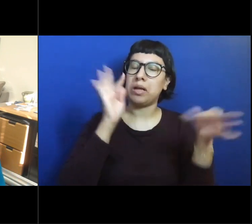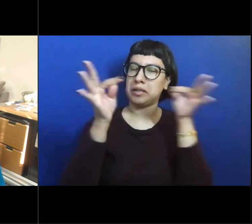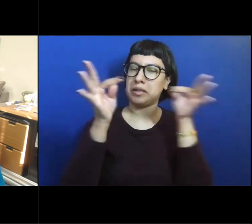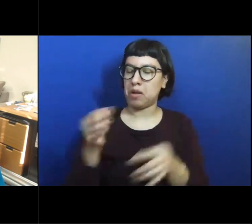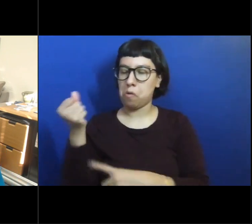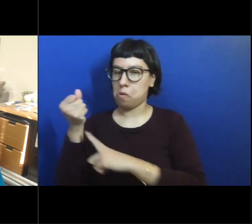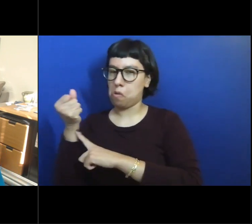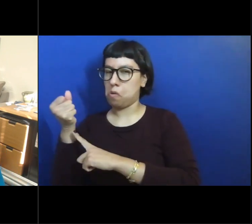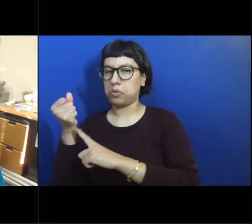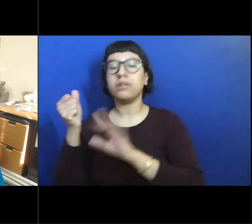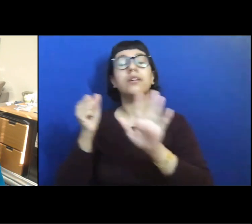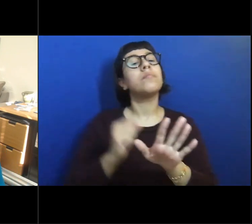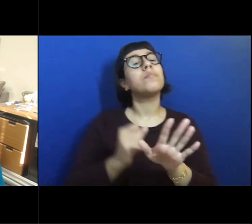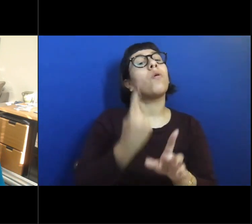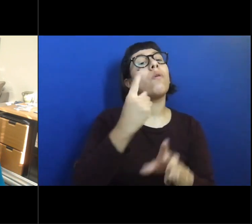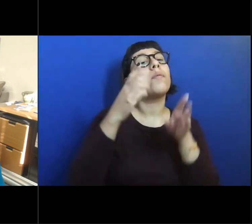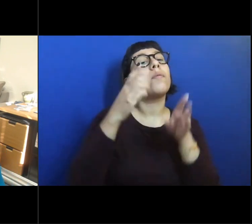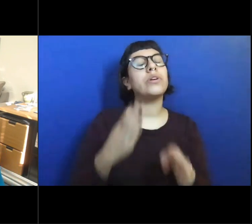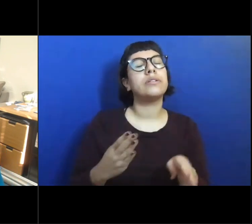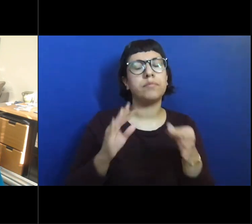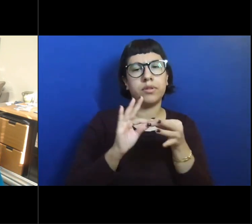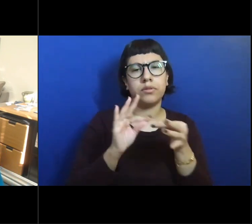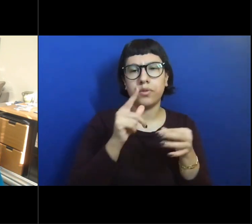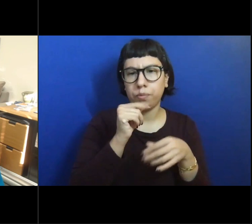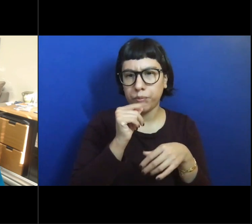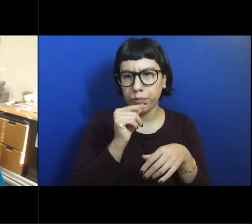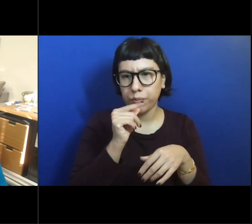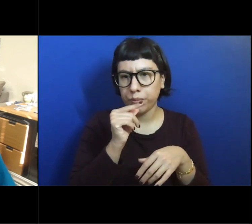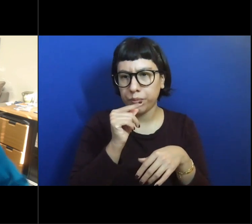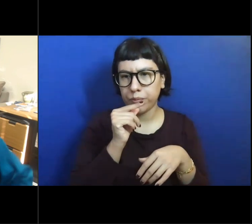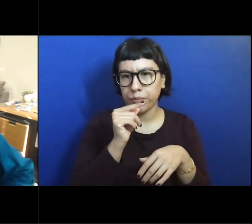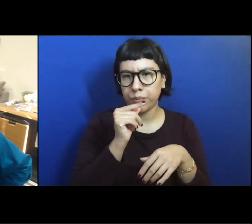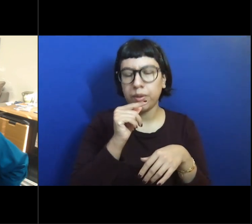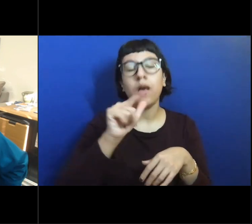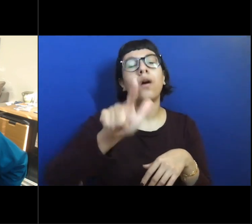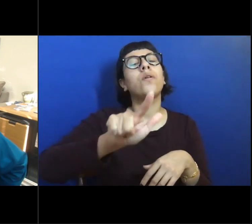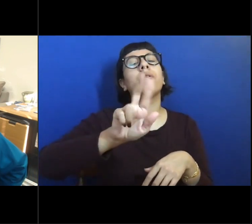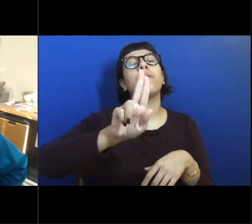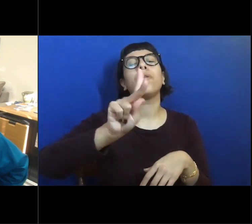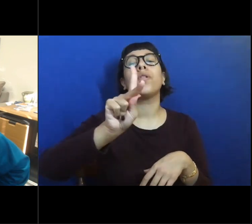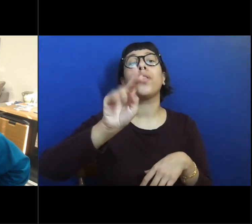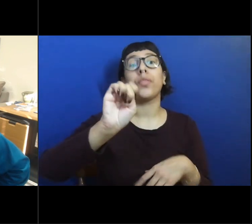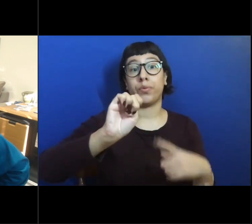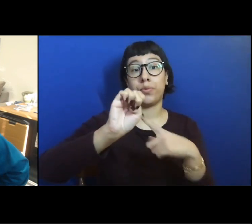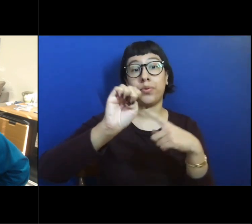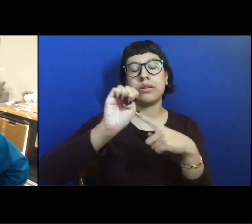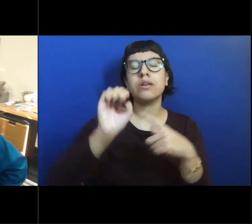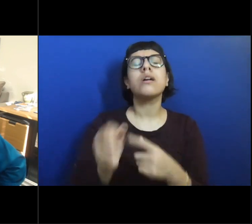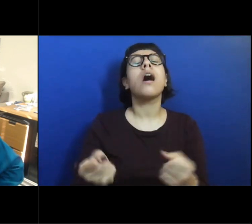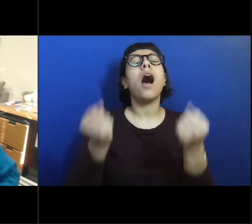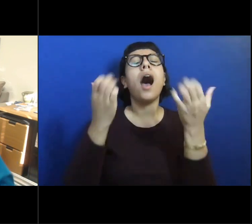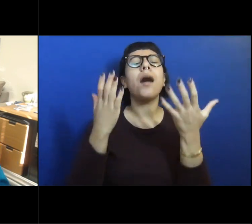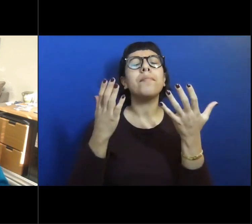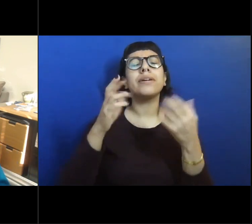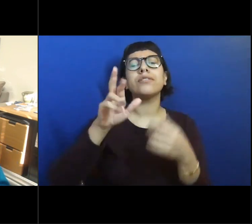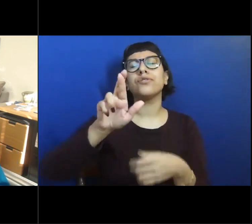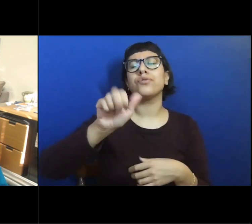on those. But somebody, let's see, who was it that asked this? So Luke wants to know, how much does the radiosonde